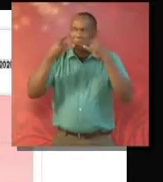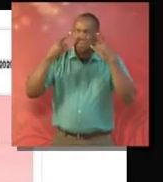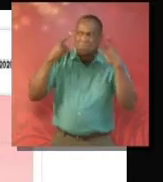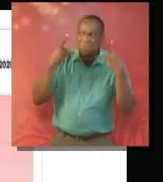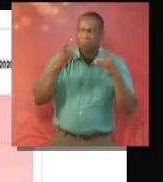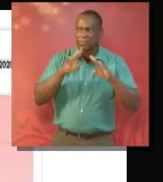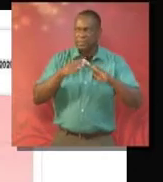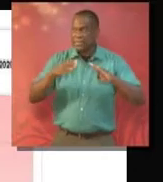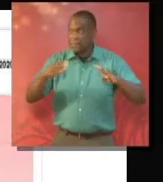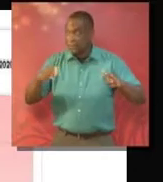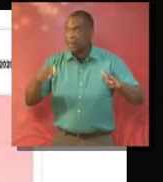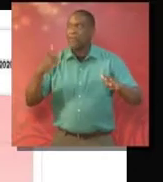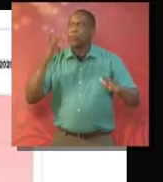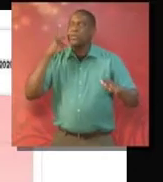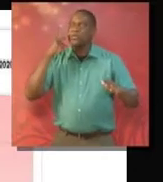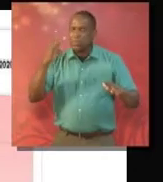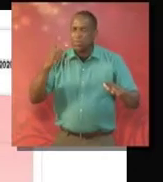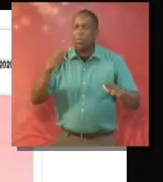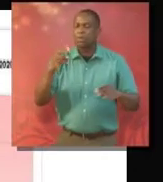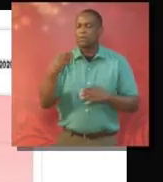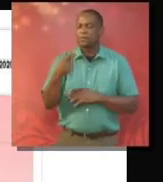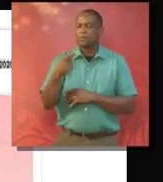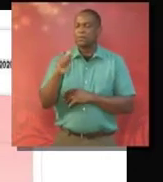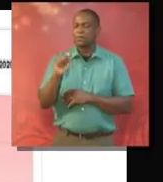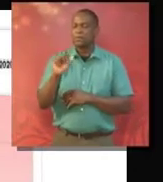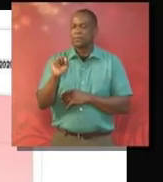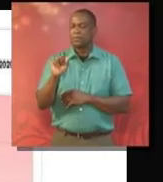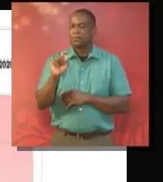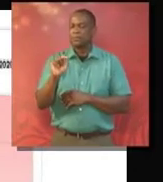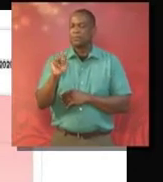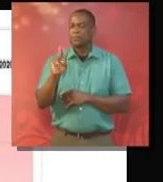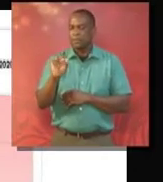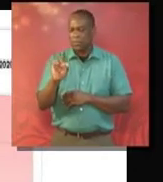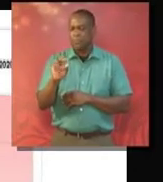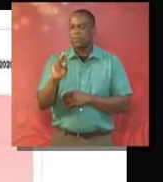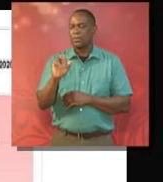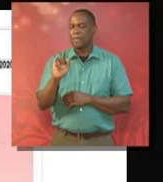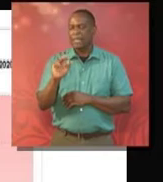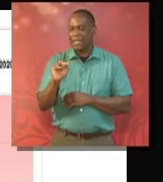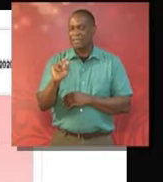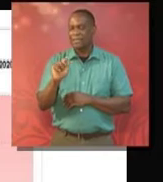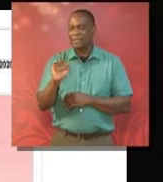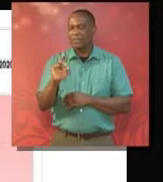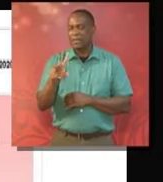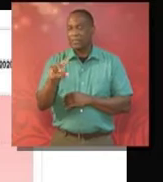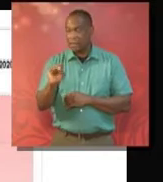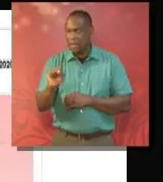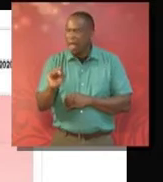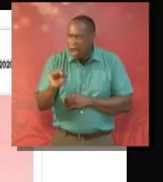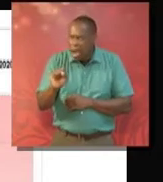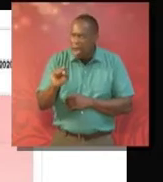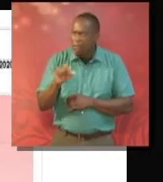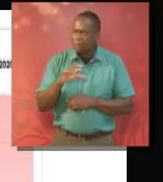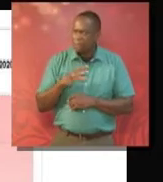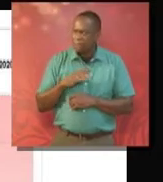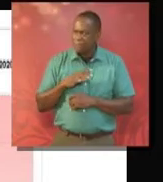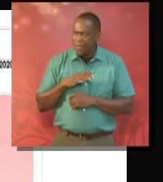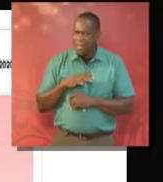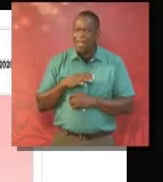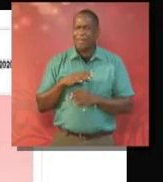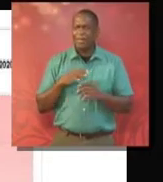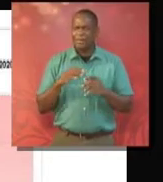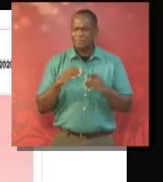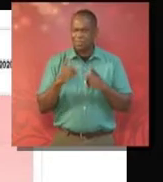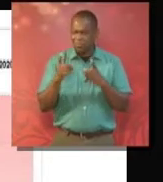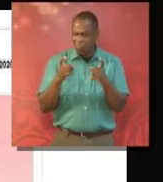saw gastroenteritis. This first slide is greater than 5 years. Stay after March, again staying well within the endemic channel for